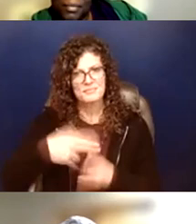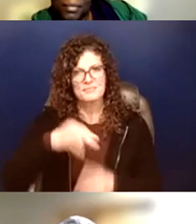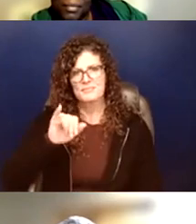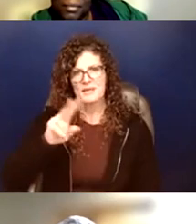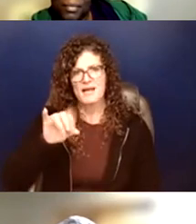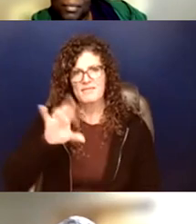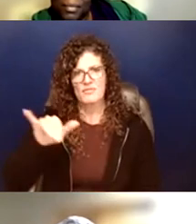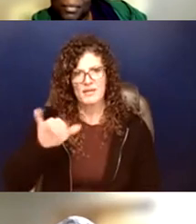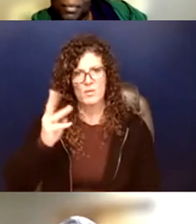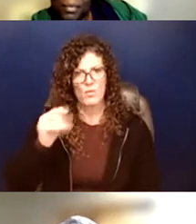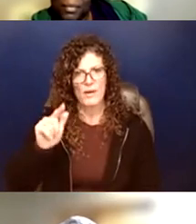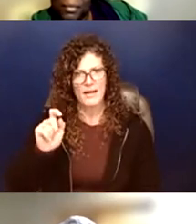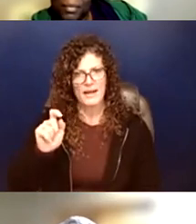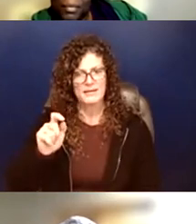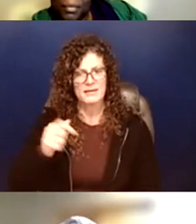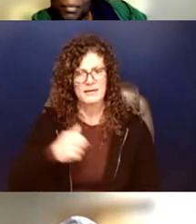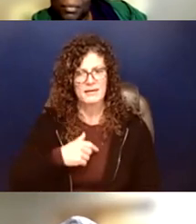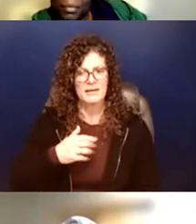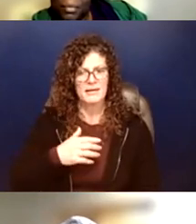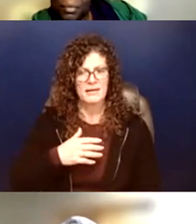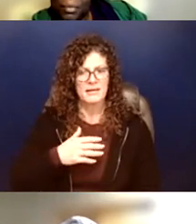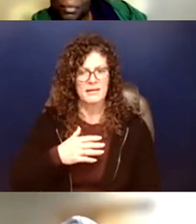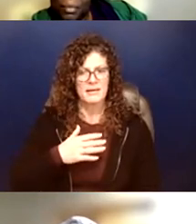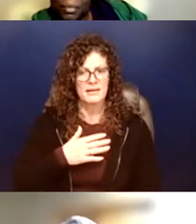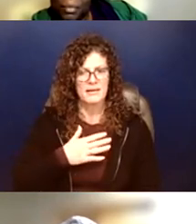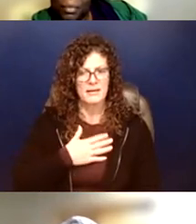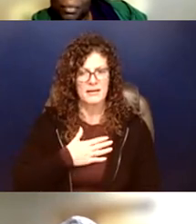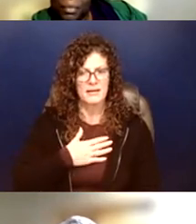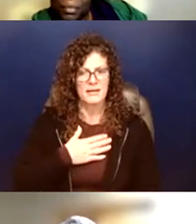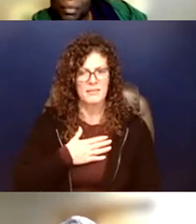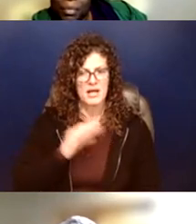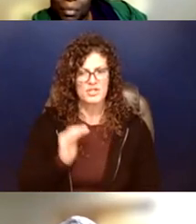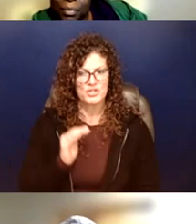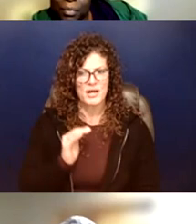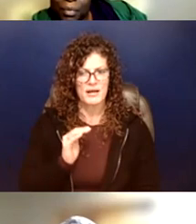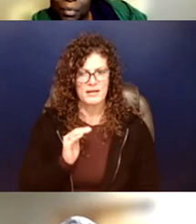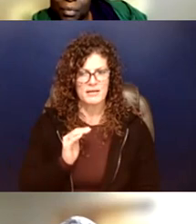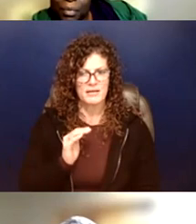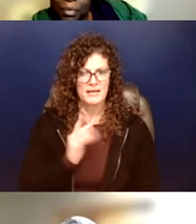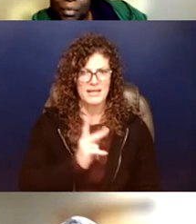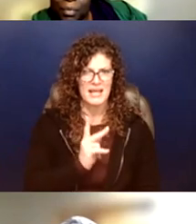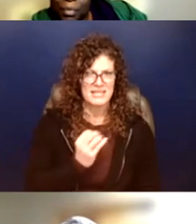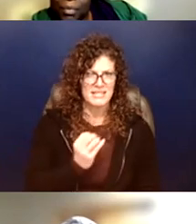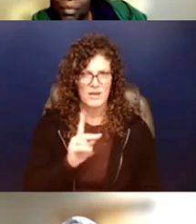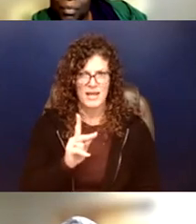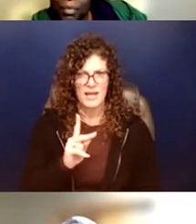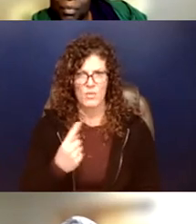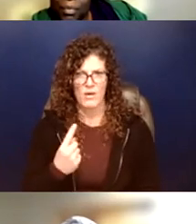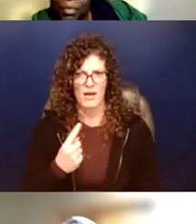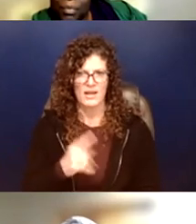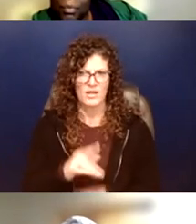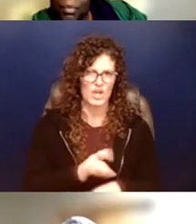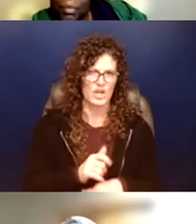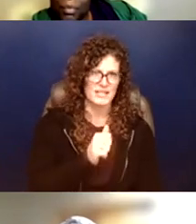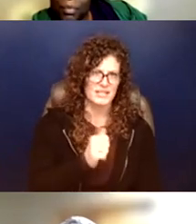White. I'm a parent of a K, Miss Mulnery, she's K0, K1, so like the earliest